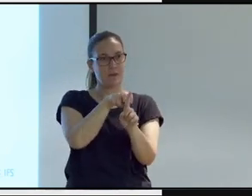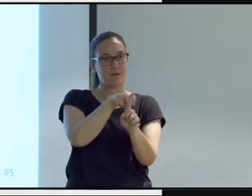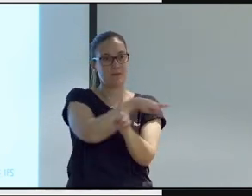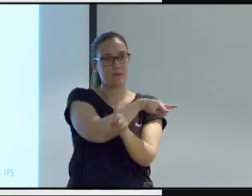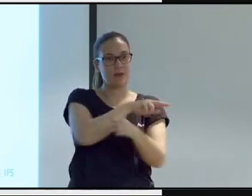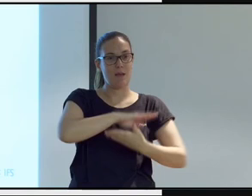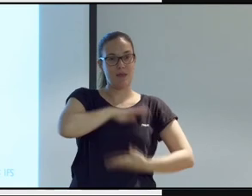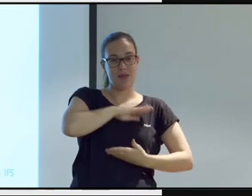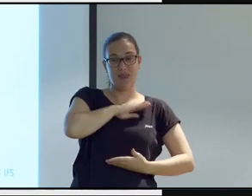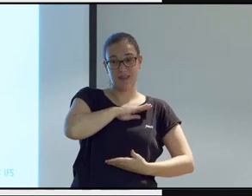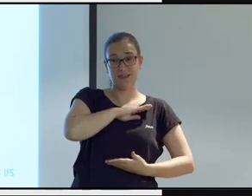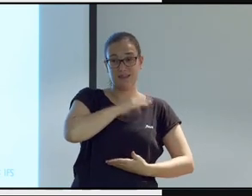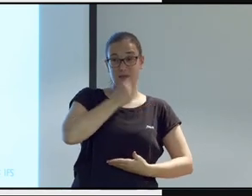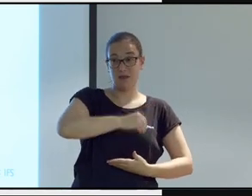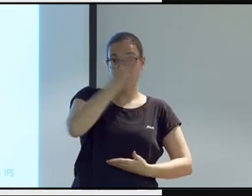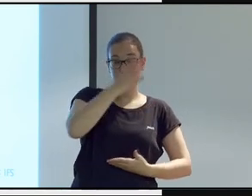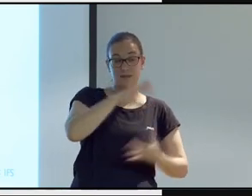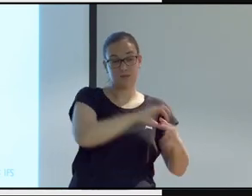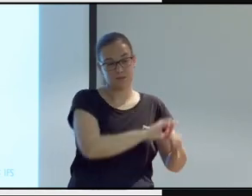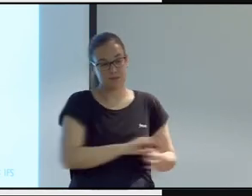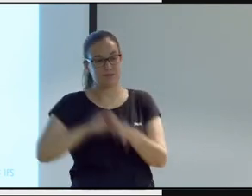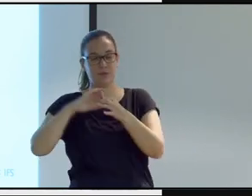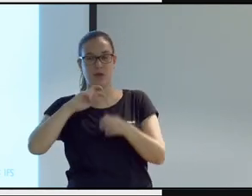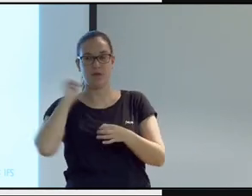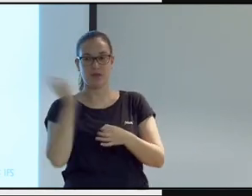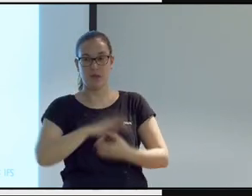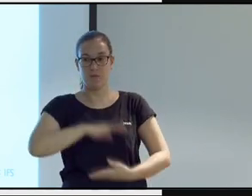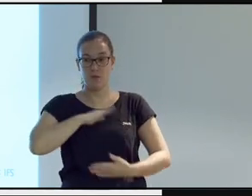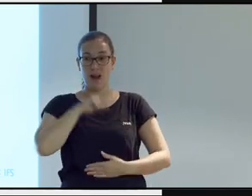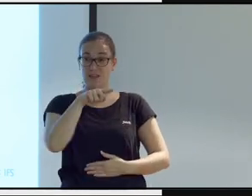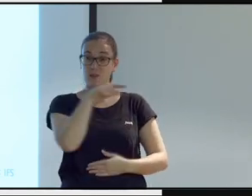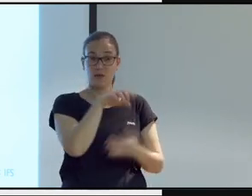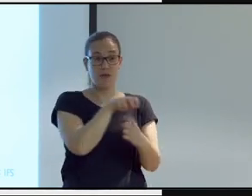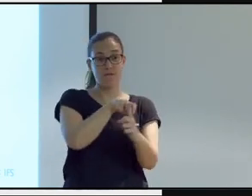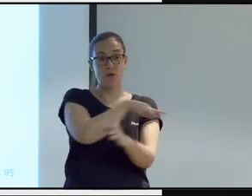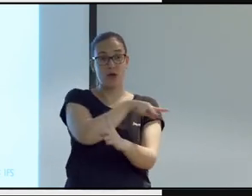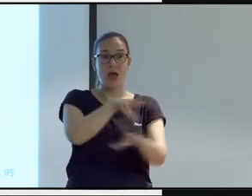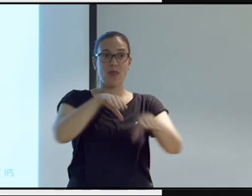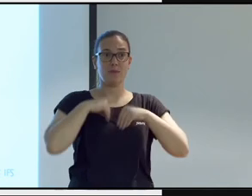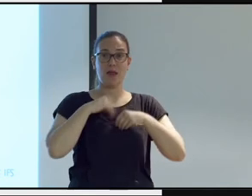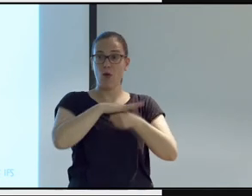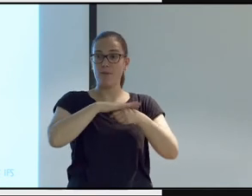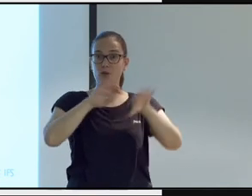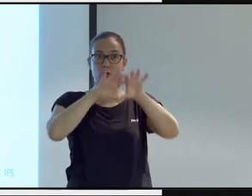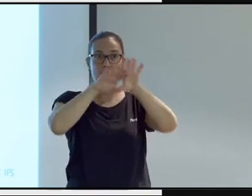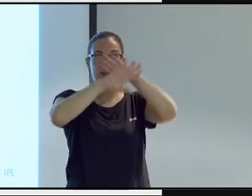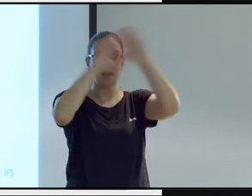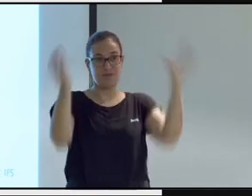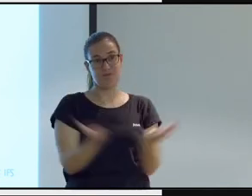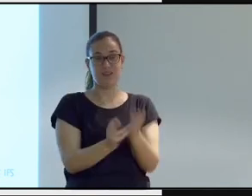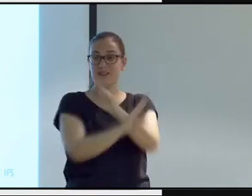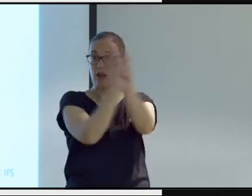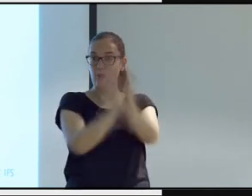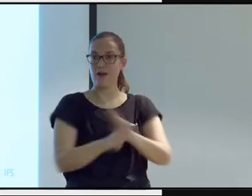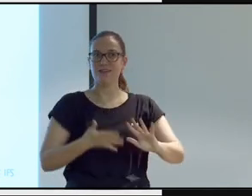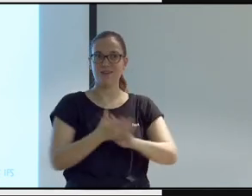of functional diversity and Amartya Sen's idea of functioning within